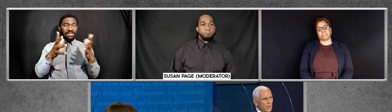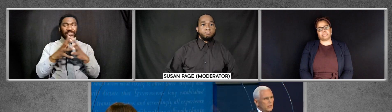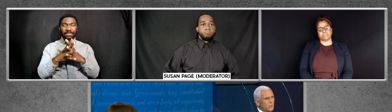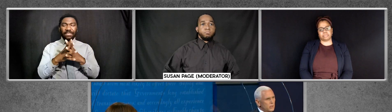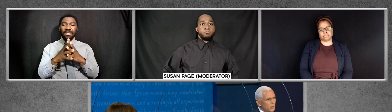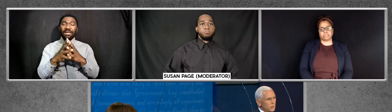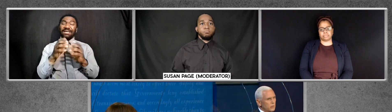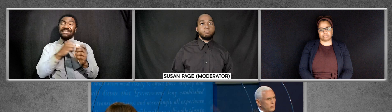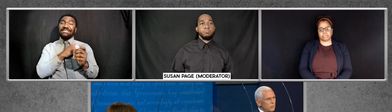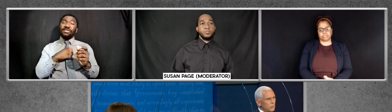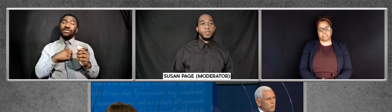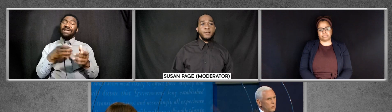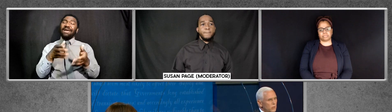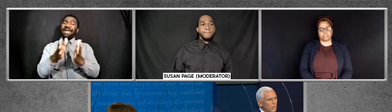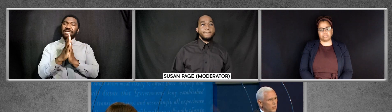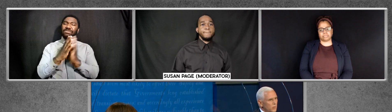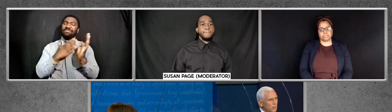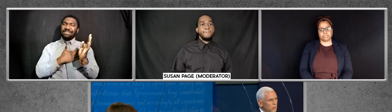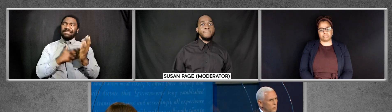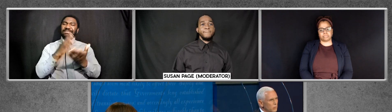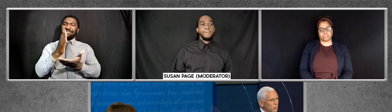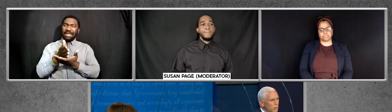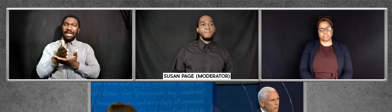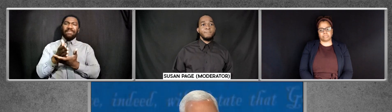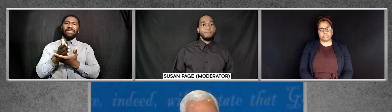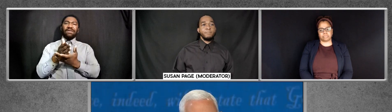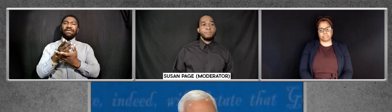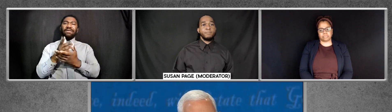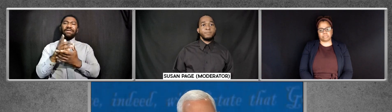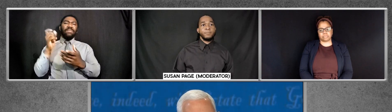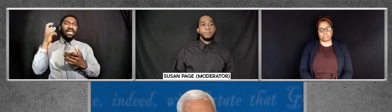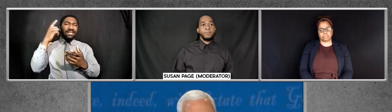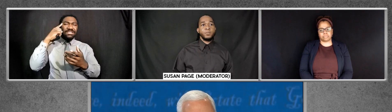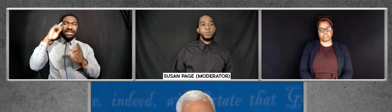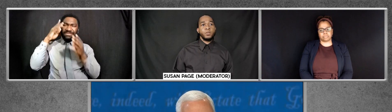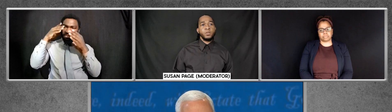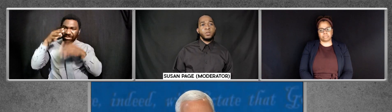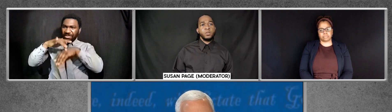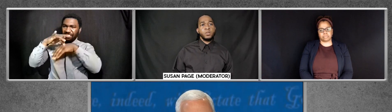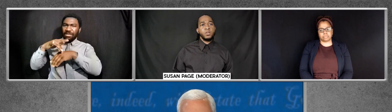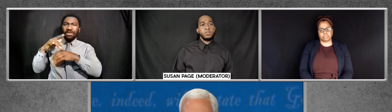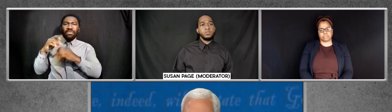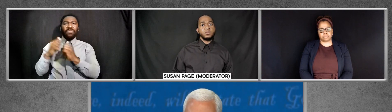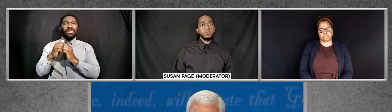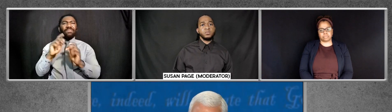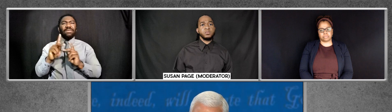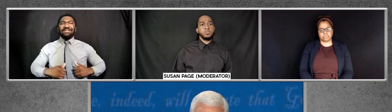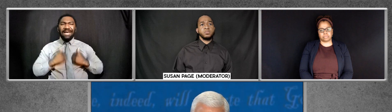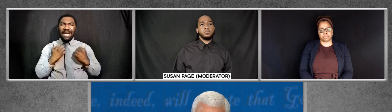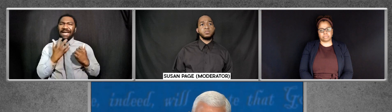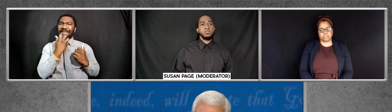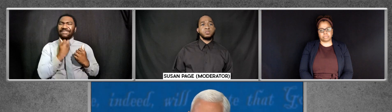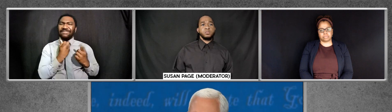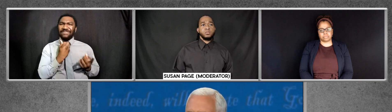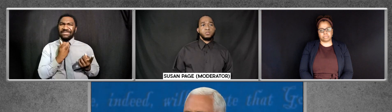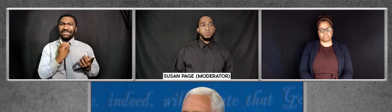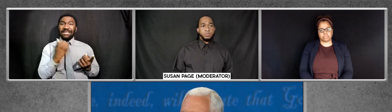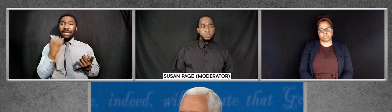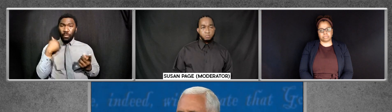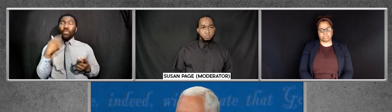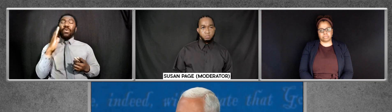The reality is that we will have a vaccine, we believe, before the end of this year. And it will have the capacity to